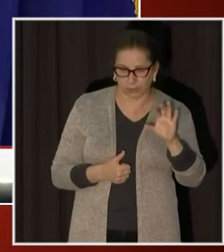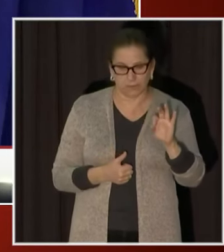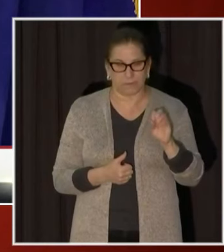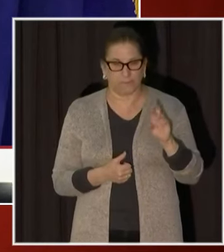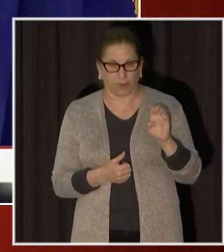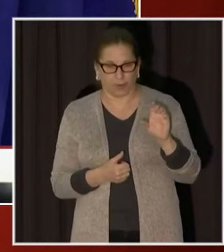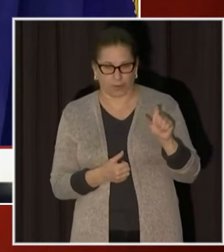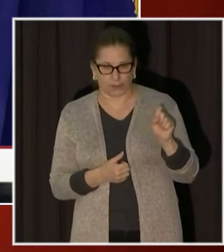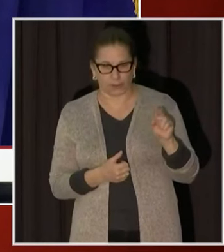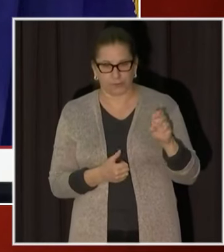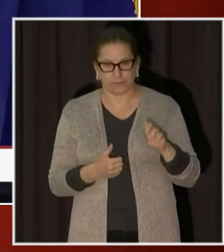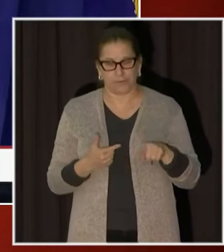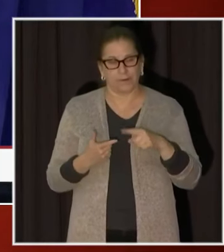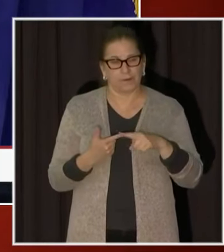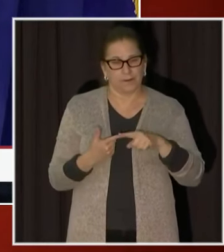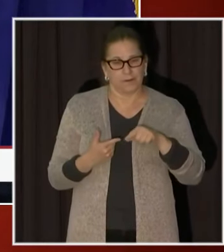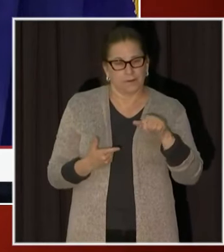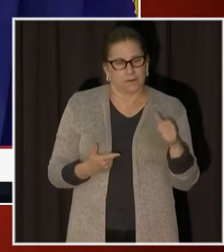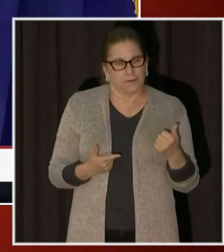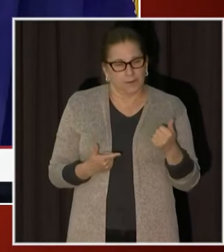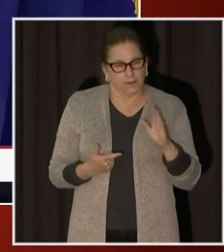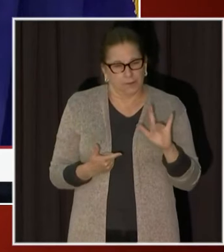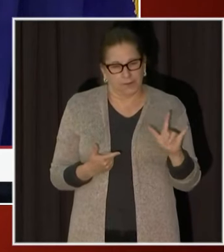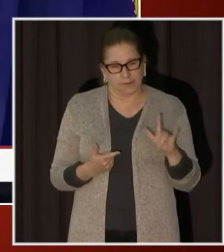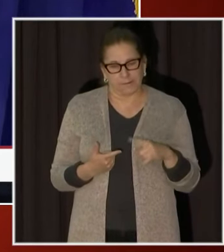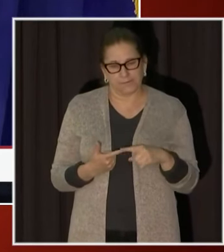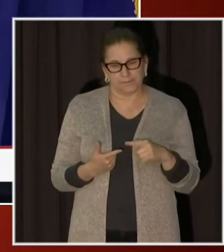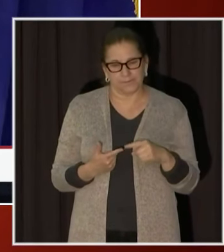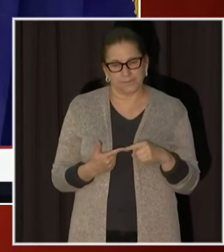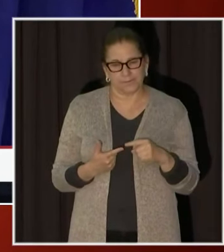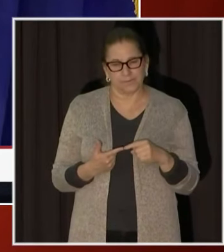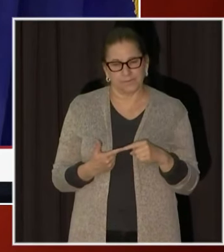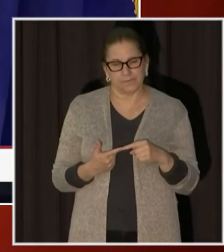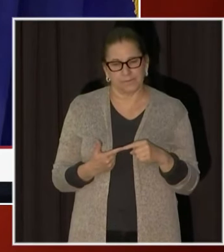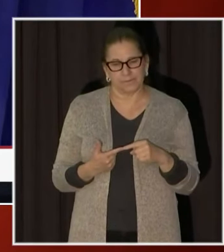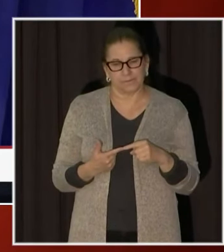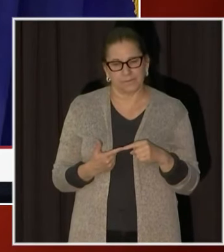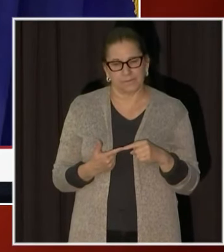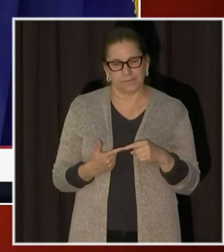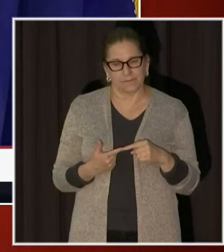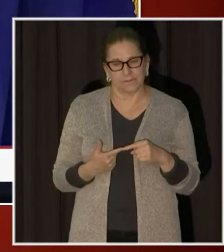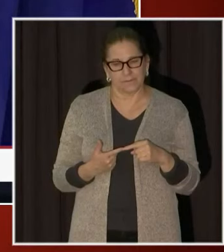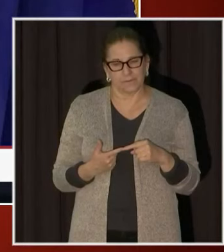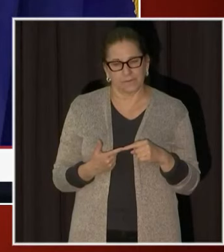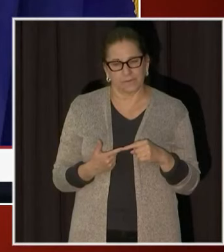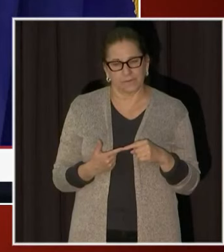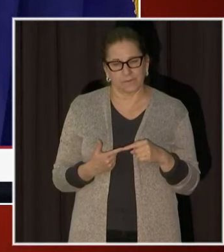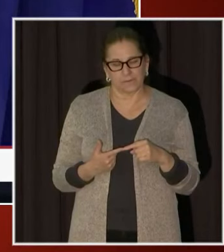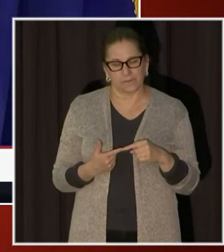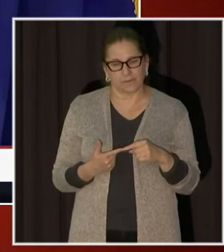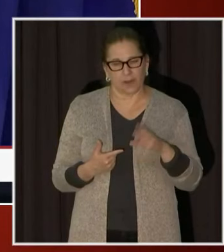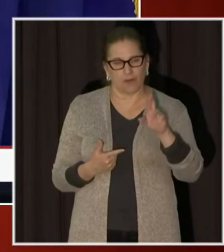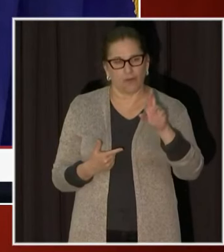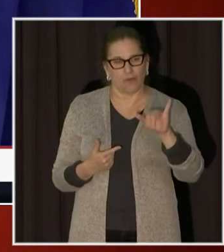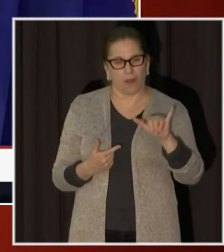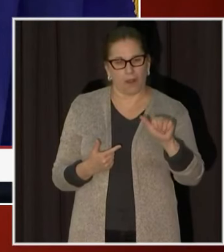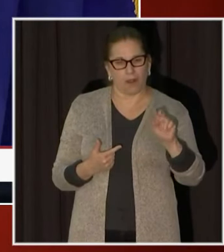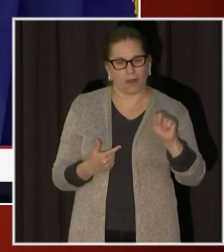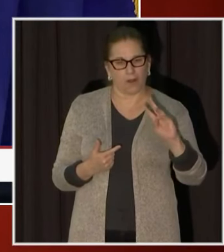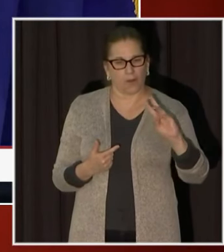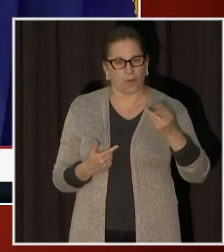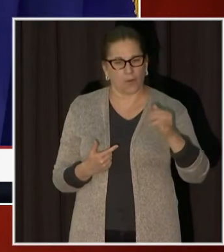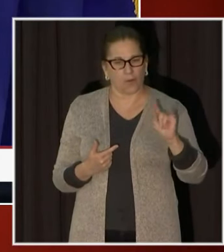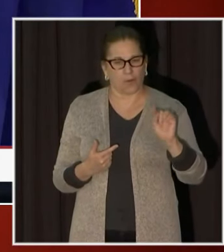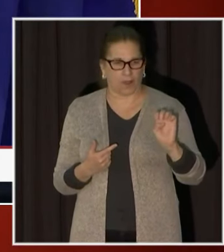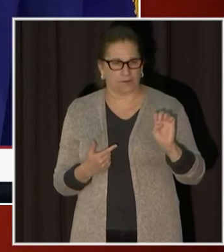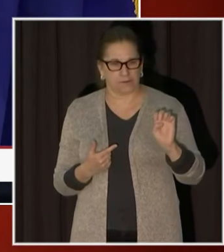and approval of a collective bargaining agreement with the University of the District of Columbia between UDC and